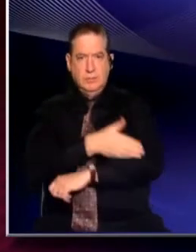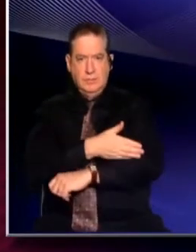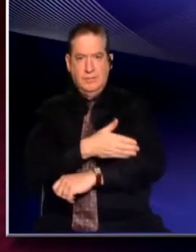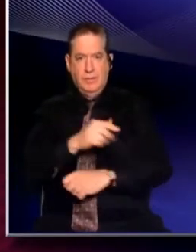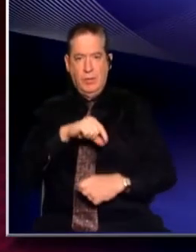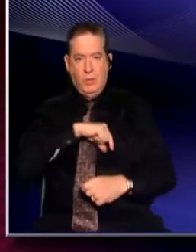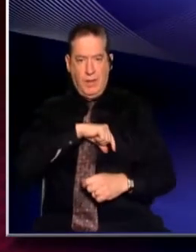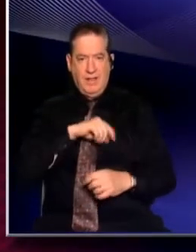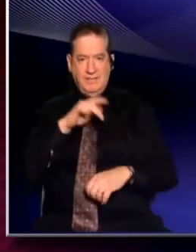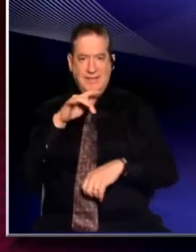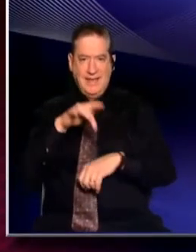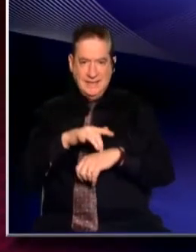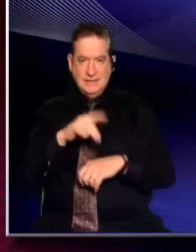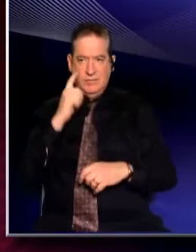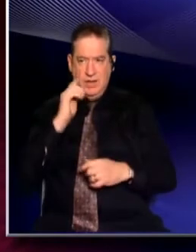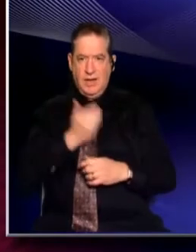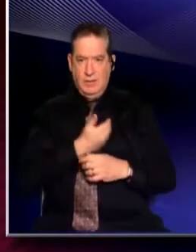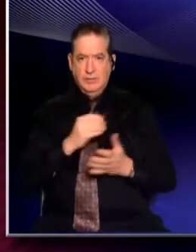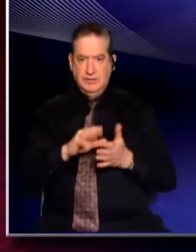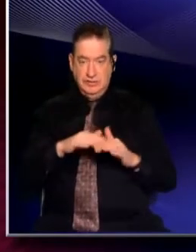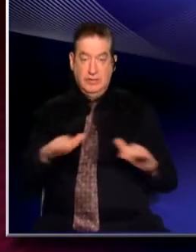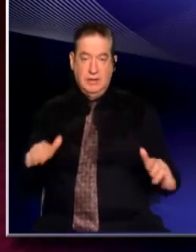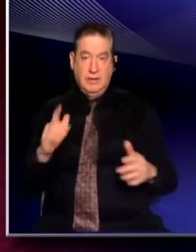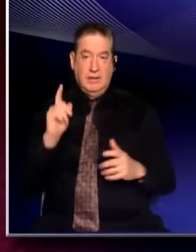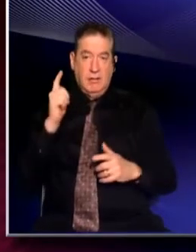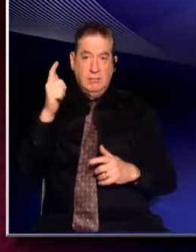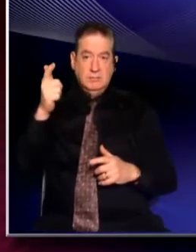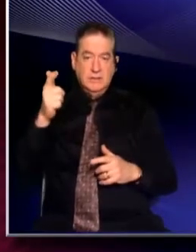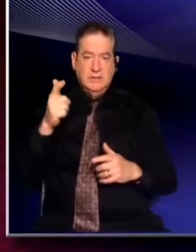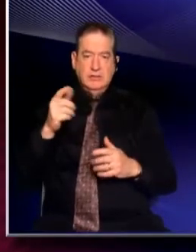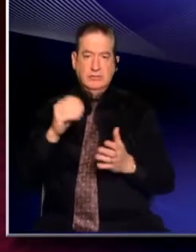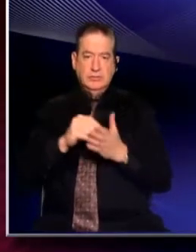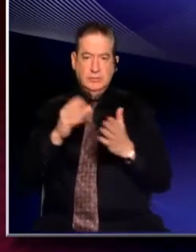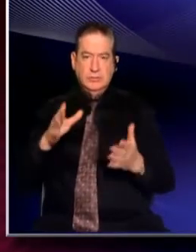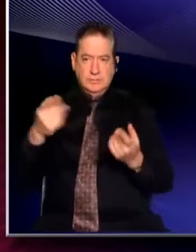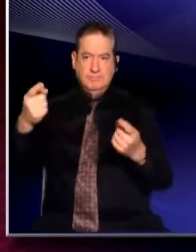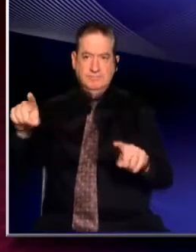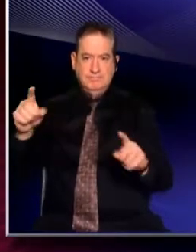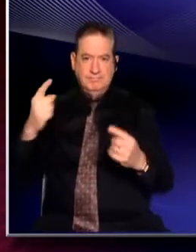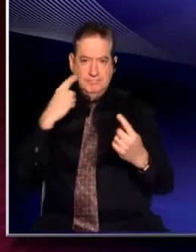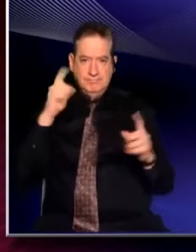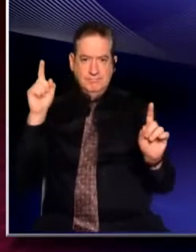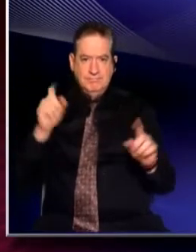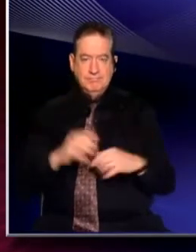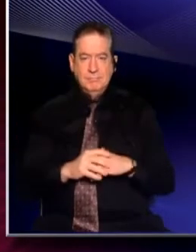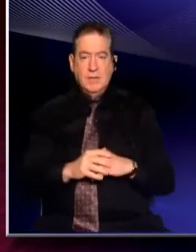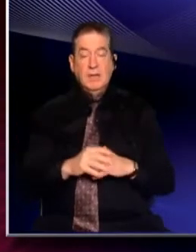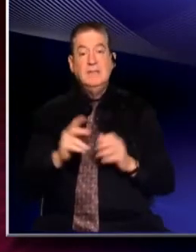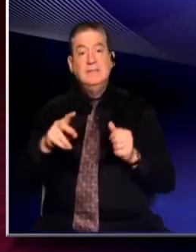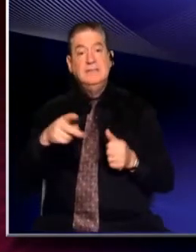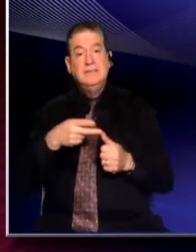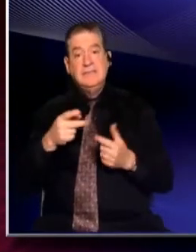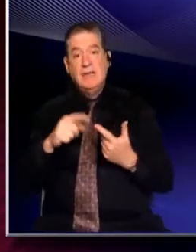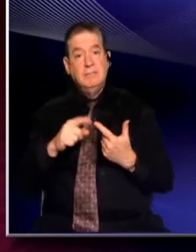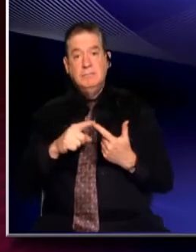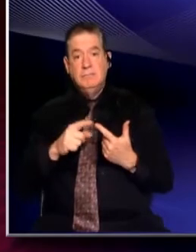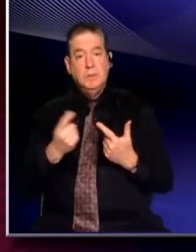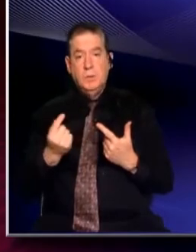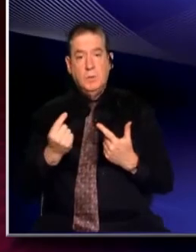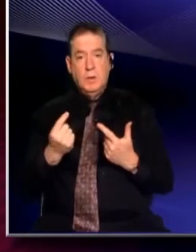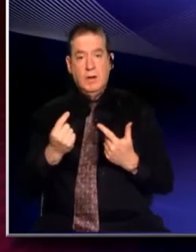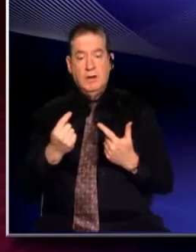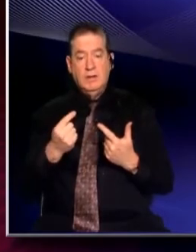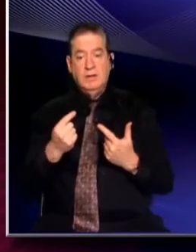quality of access for our children and ultimately student outcomes. The second thing I'd like to point out was along